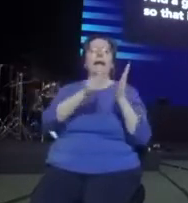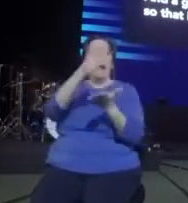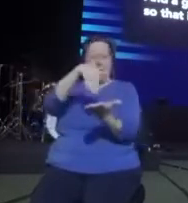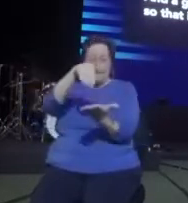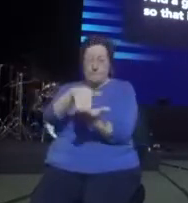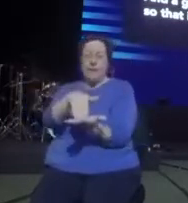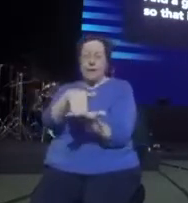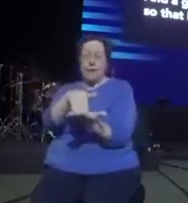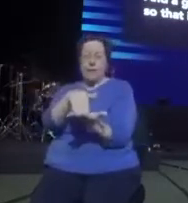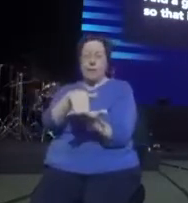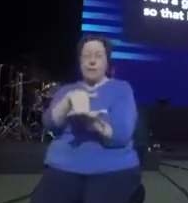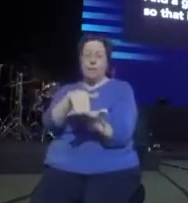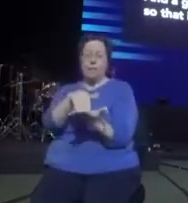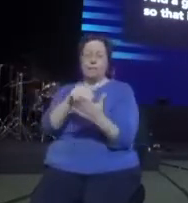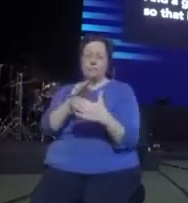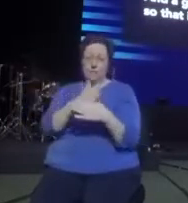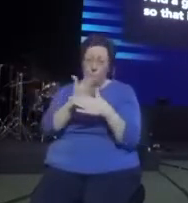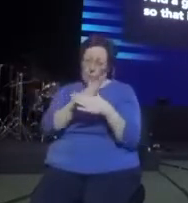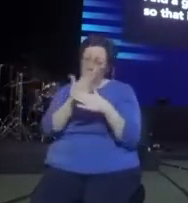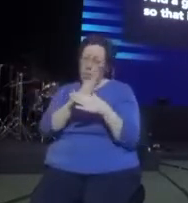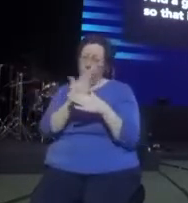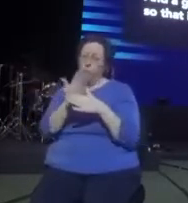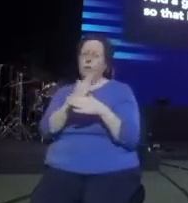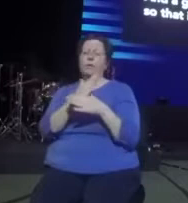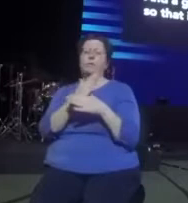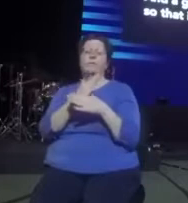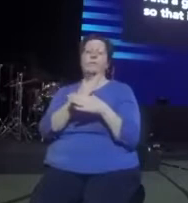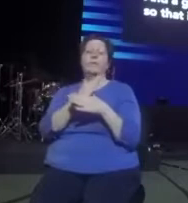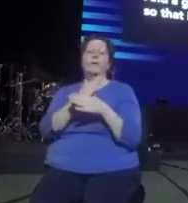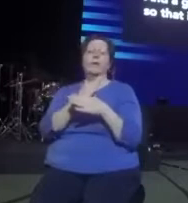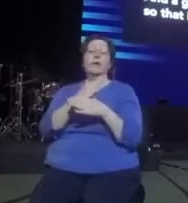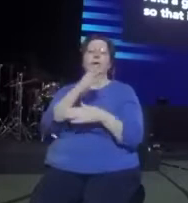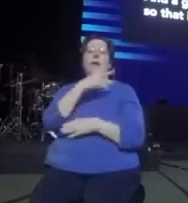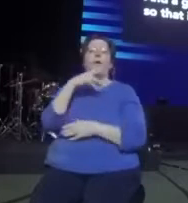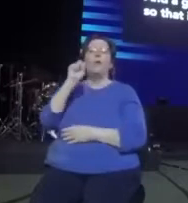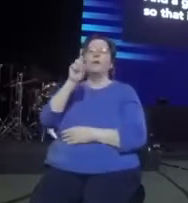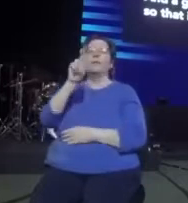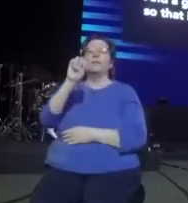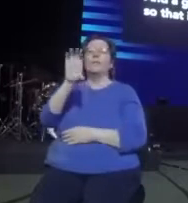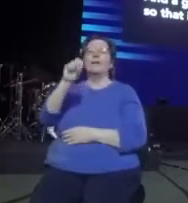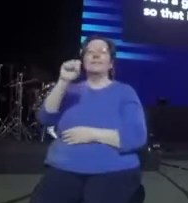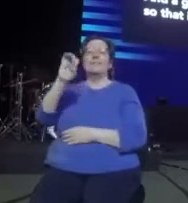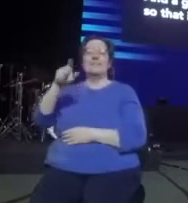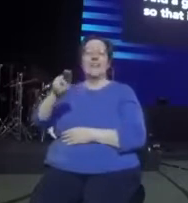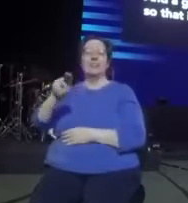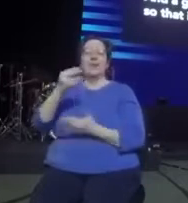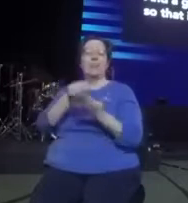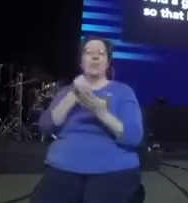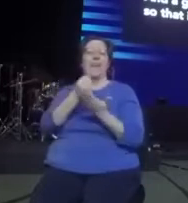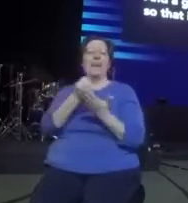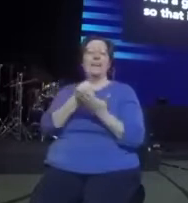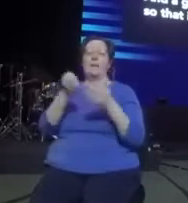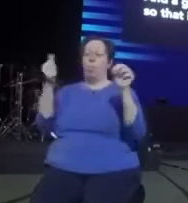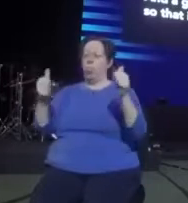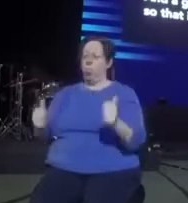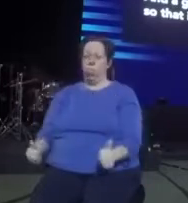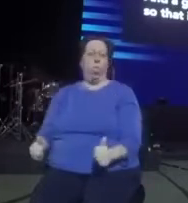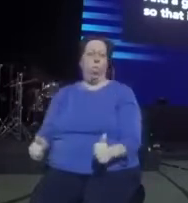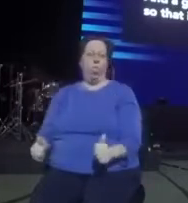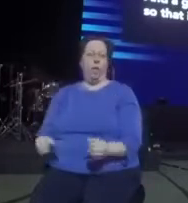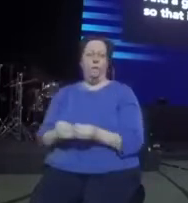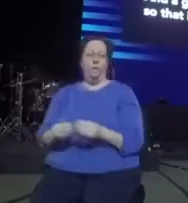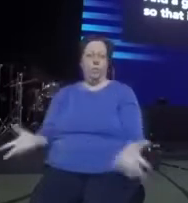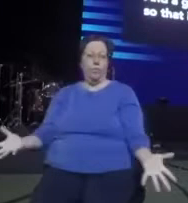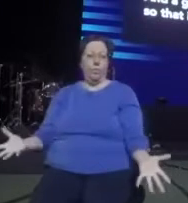that, or in the, if you will, in the beginning of all of that, was the Great Recession, where everything was falling apart